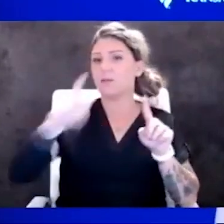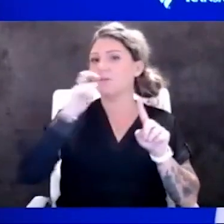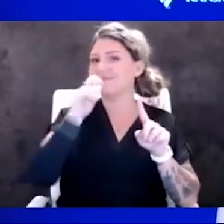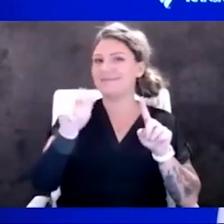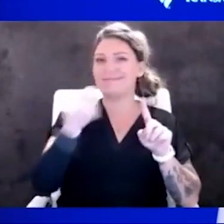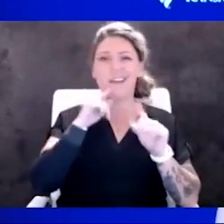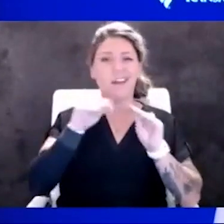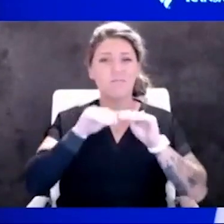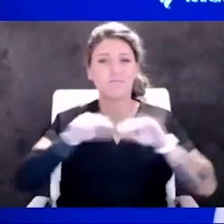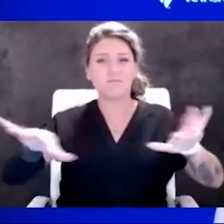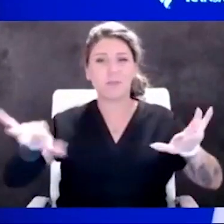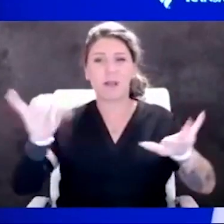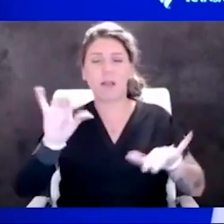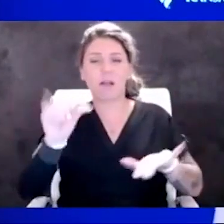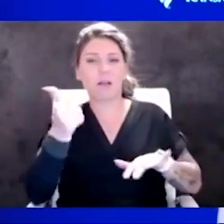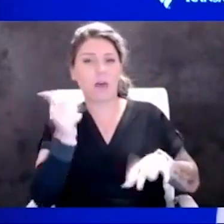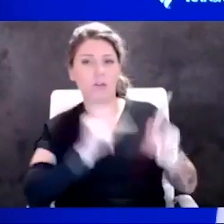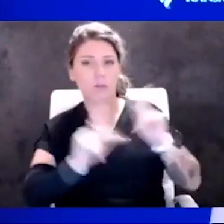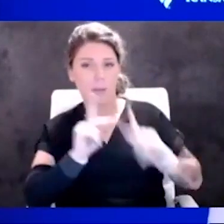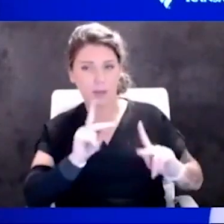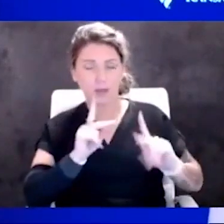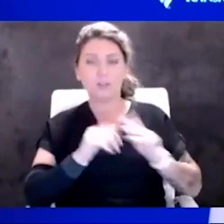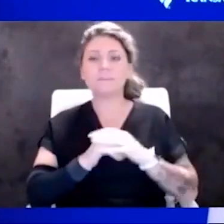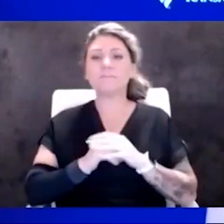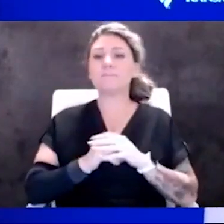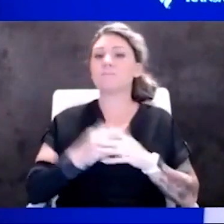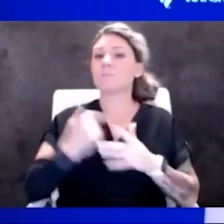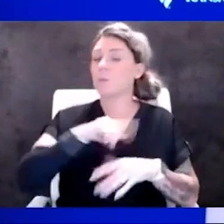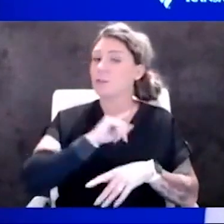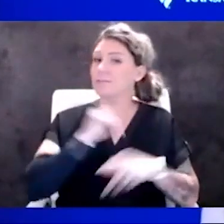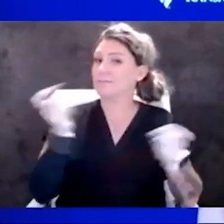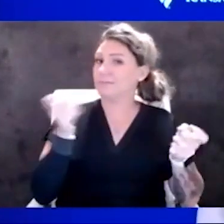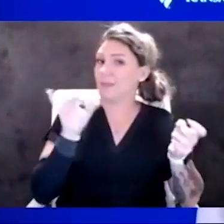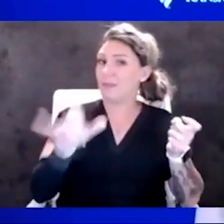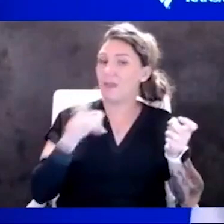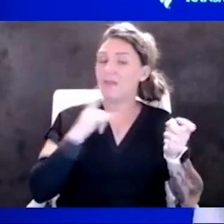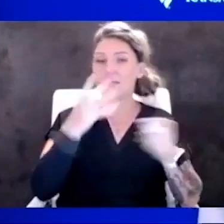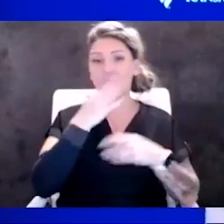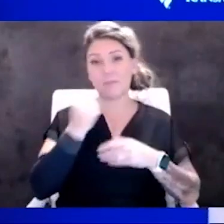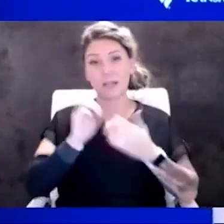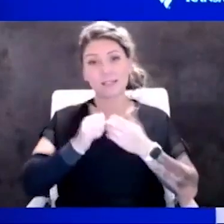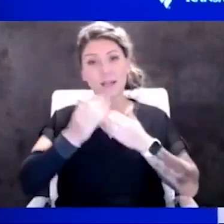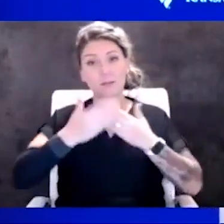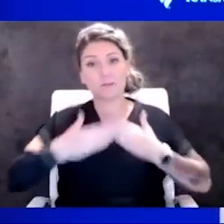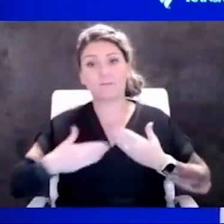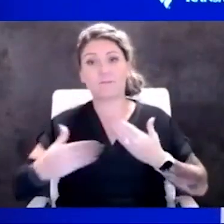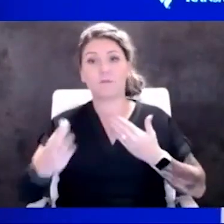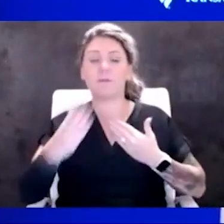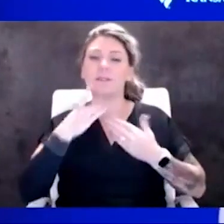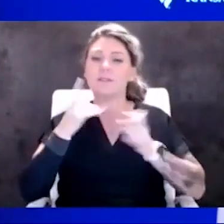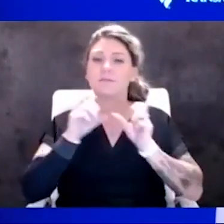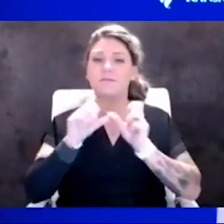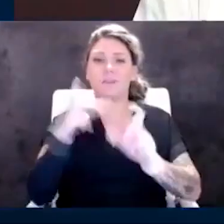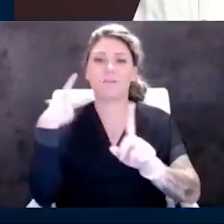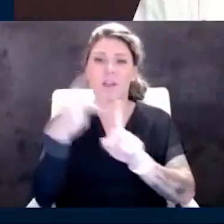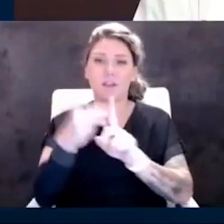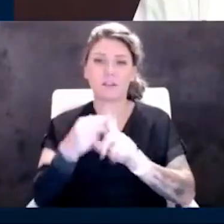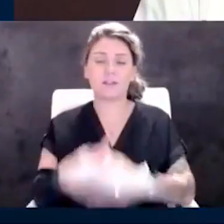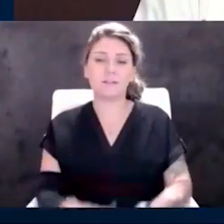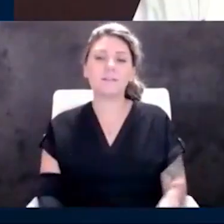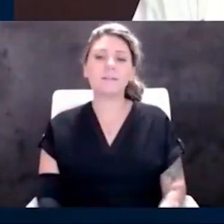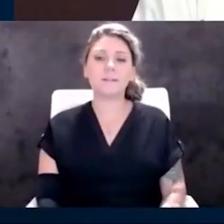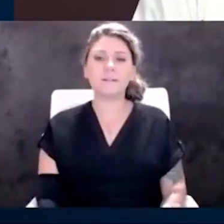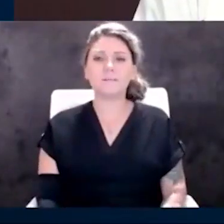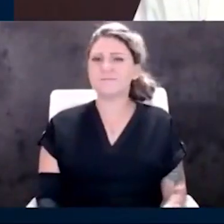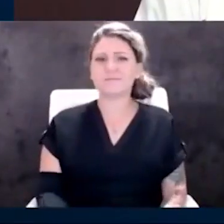other populations. So this is what we're dealing with right now. The best way to move forward and get through this is to continue to vaccinate. Yeah, the Mu variant, the Lambda variant, all